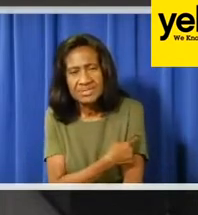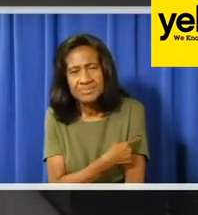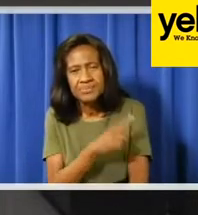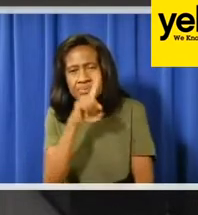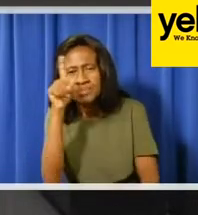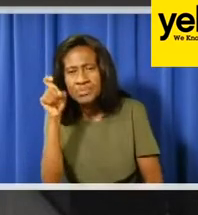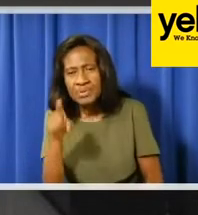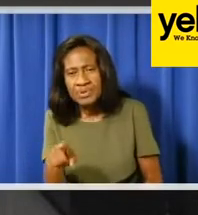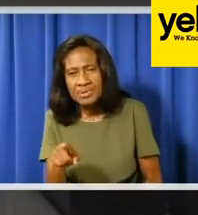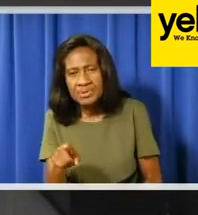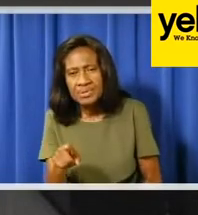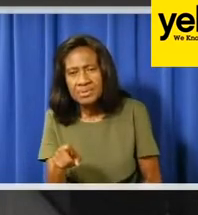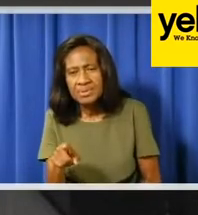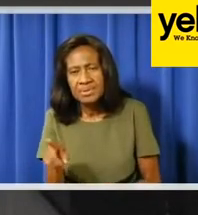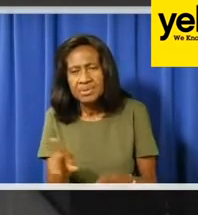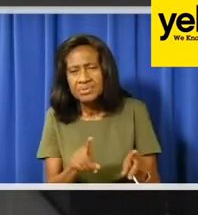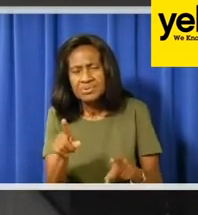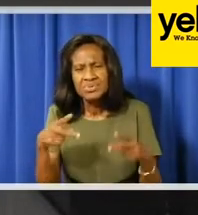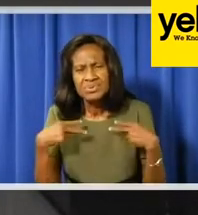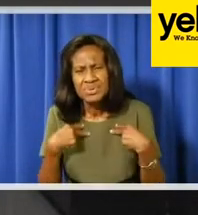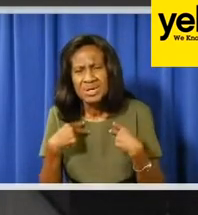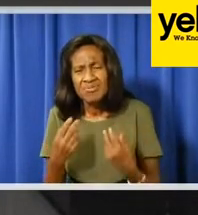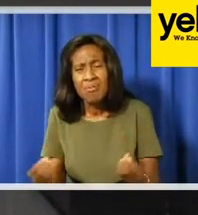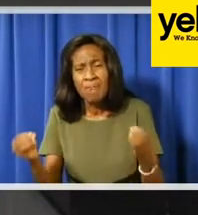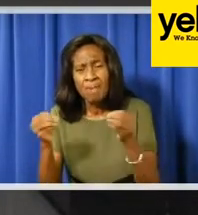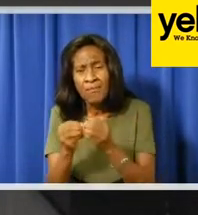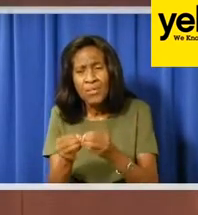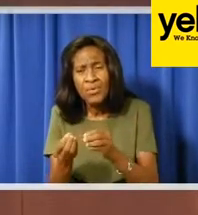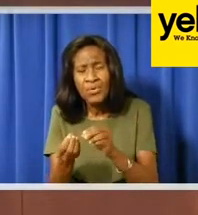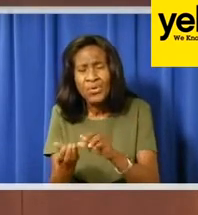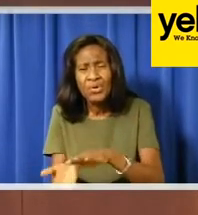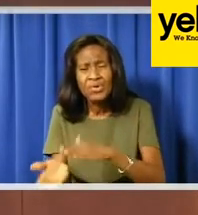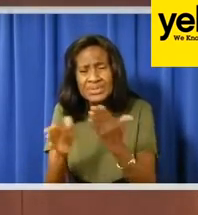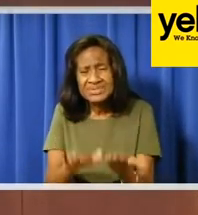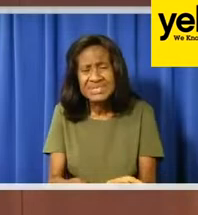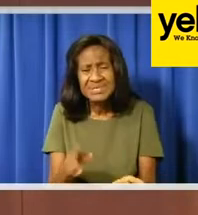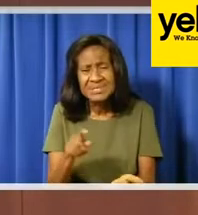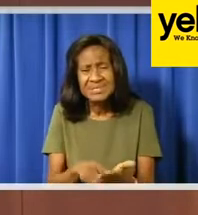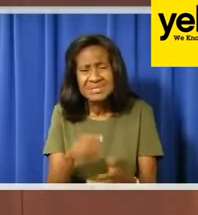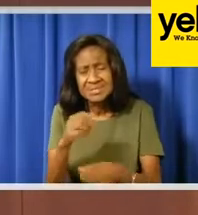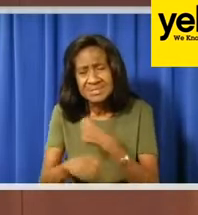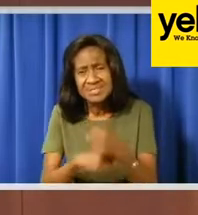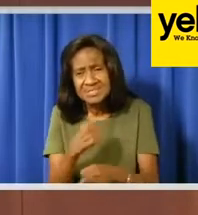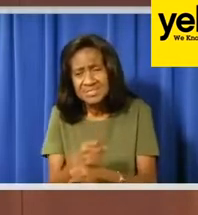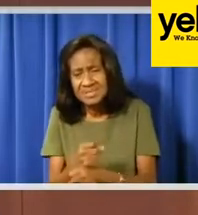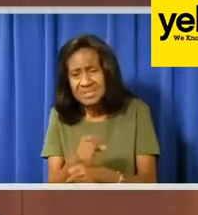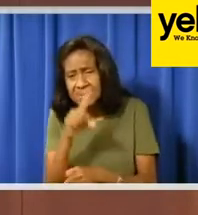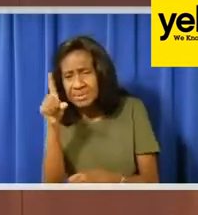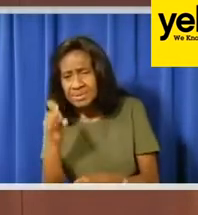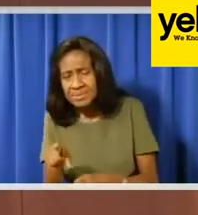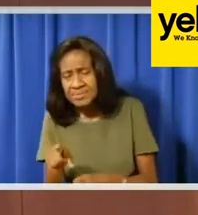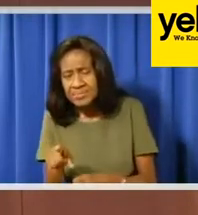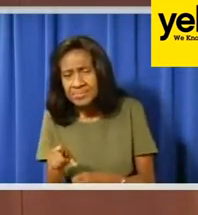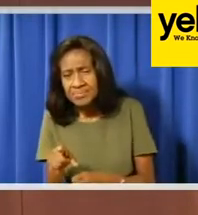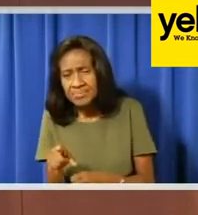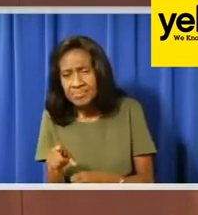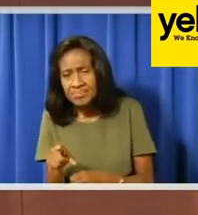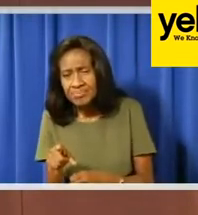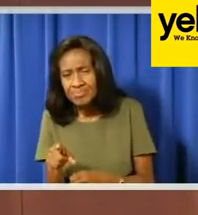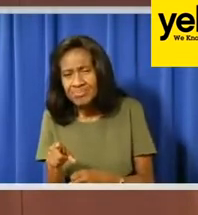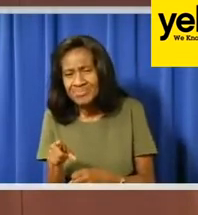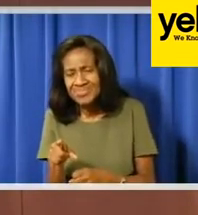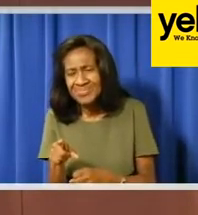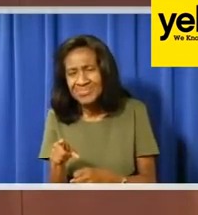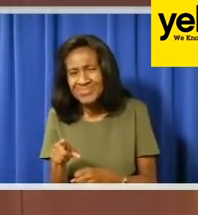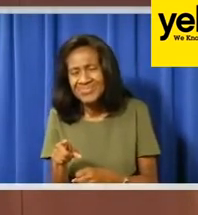way excessive compared to previous years? Actually, I can tell you as a fact that we have not